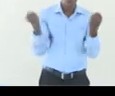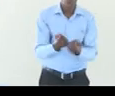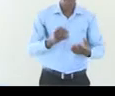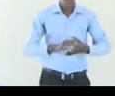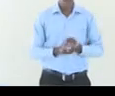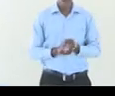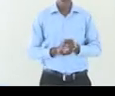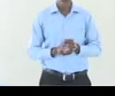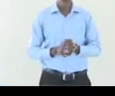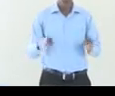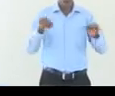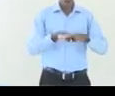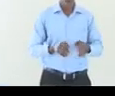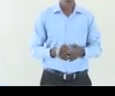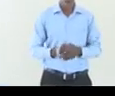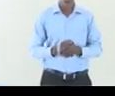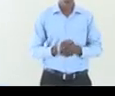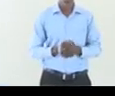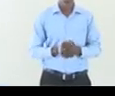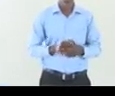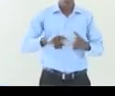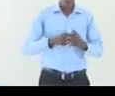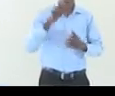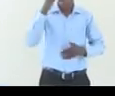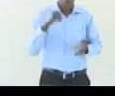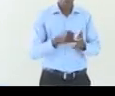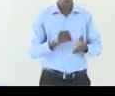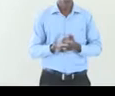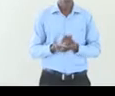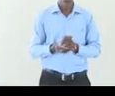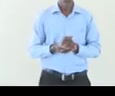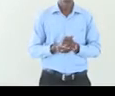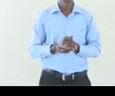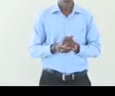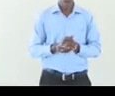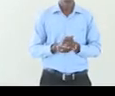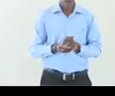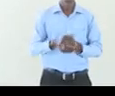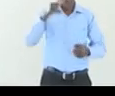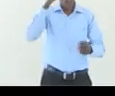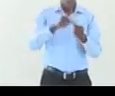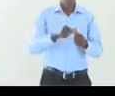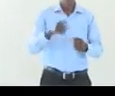more. So just get ready. If there is some cream